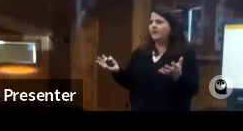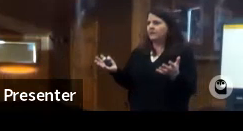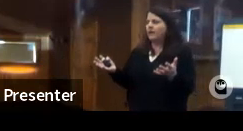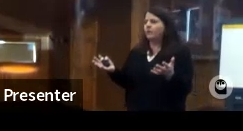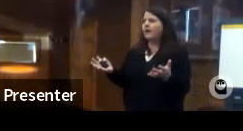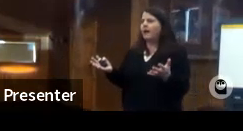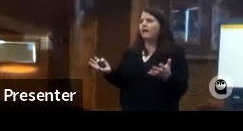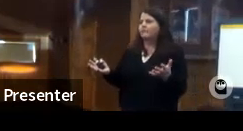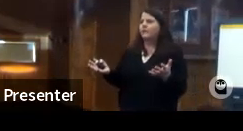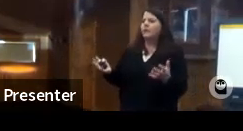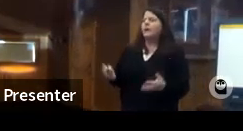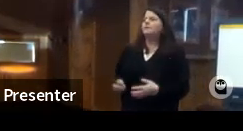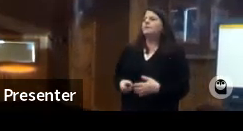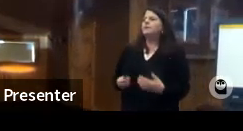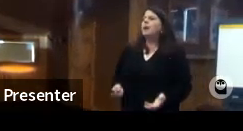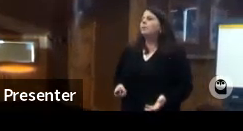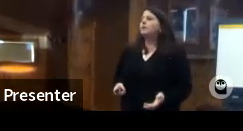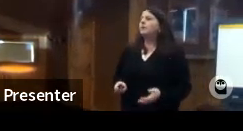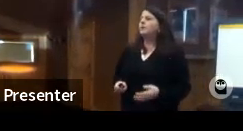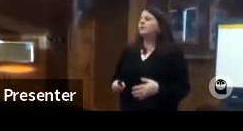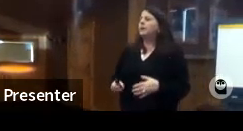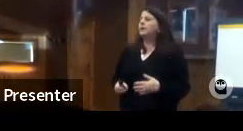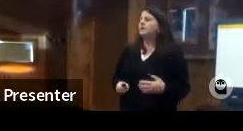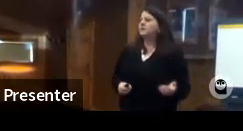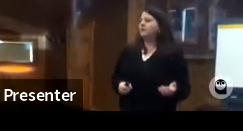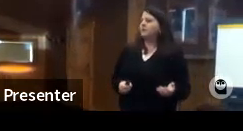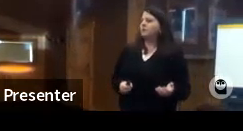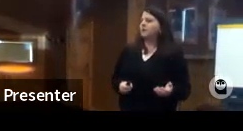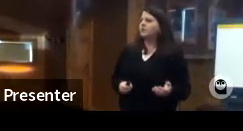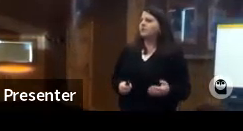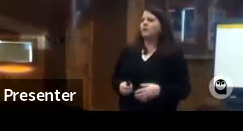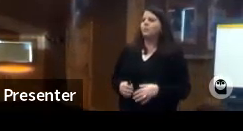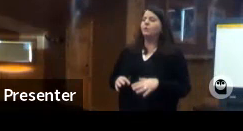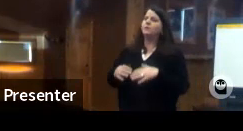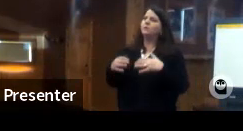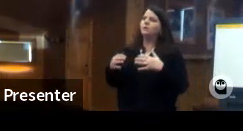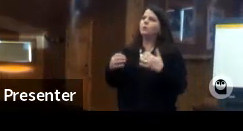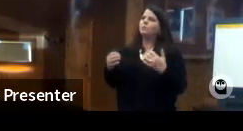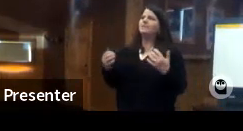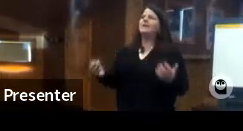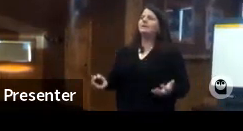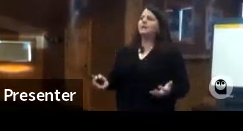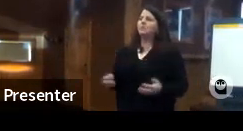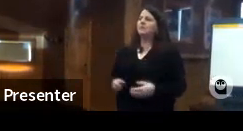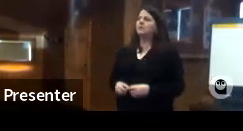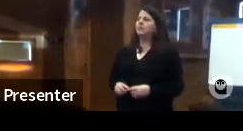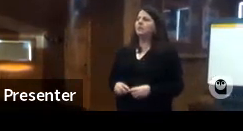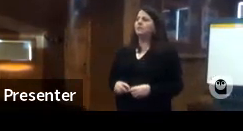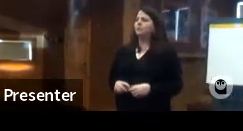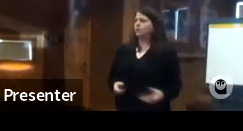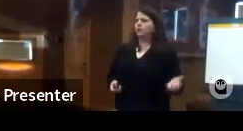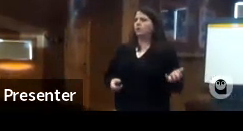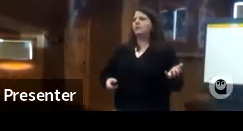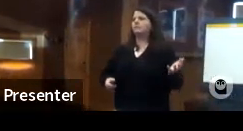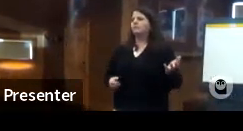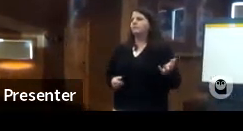what impact is that going to have? And yet somehow we think that in a domestic violence relationship or the normal societal expectation